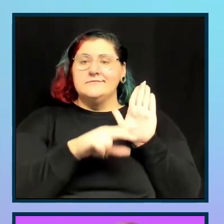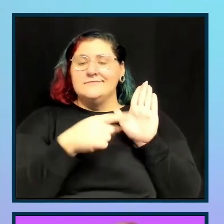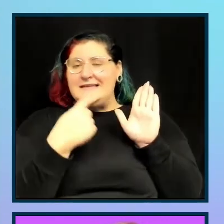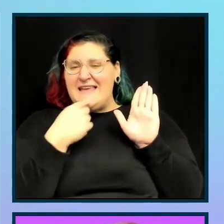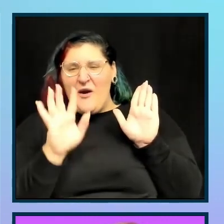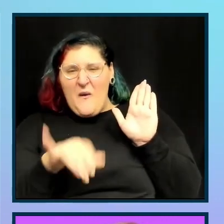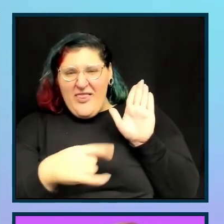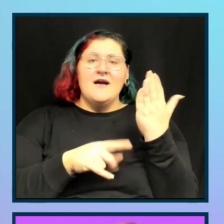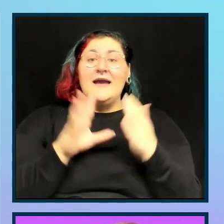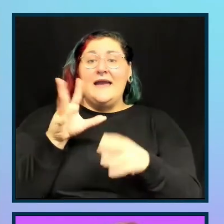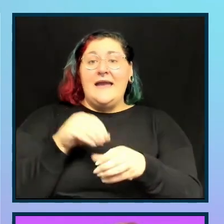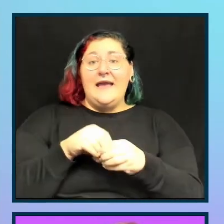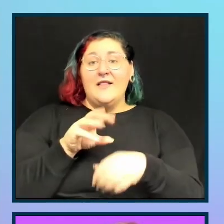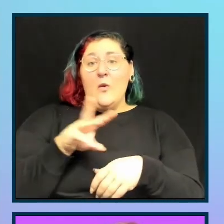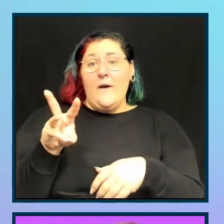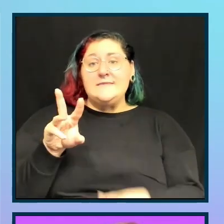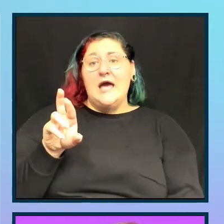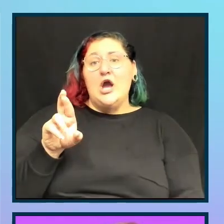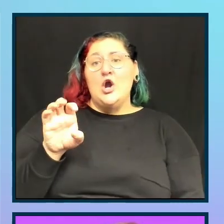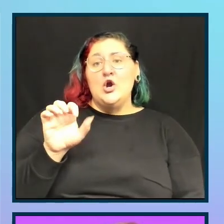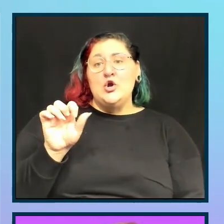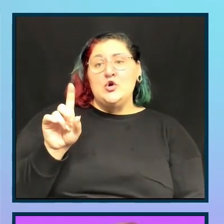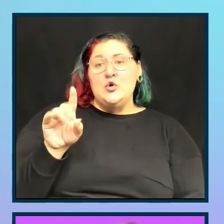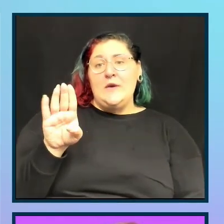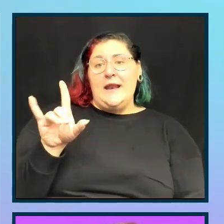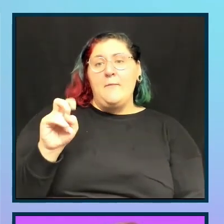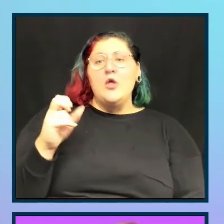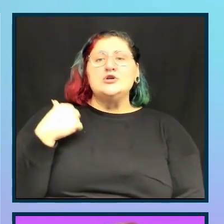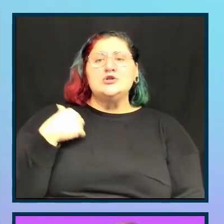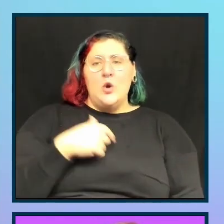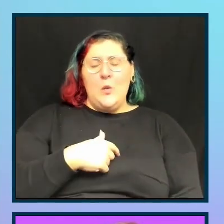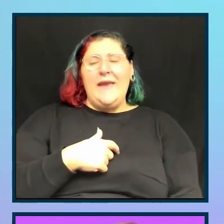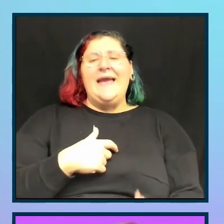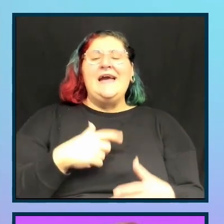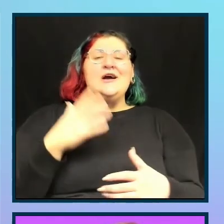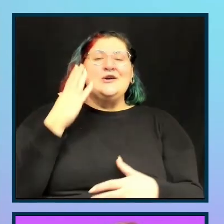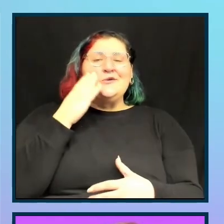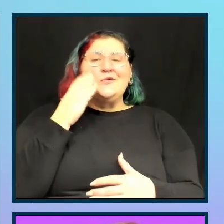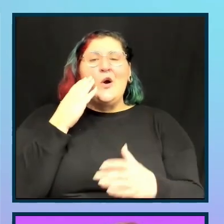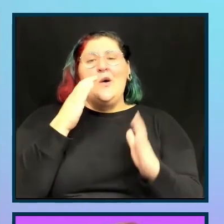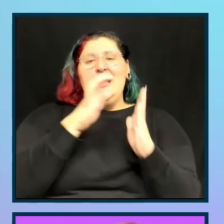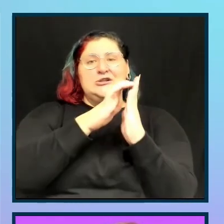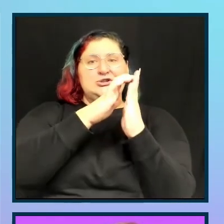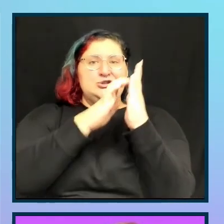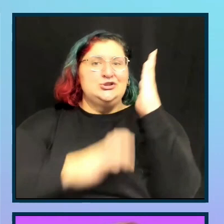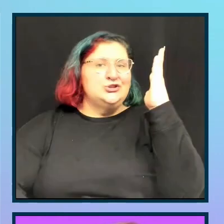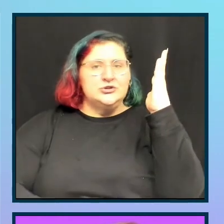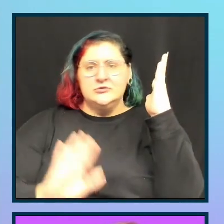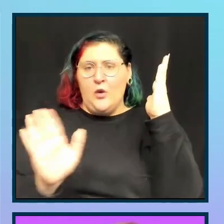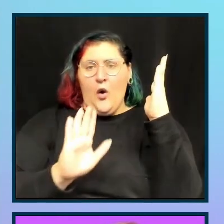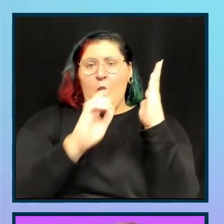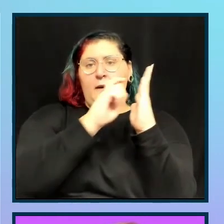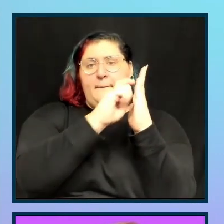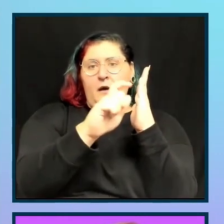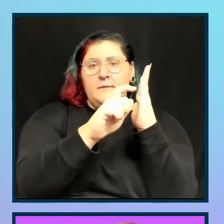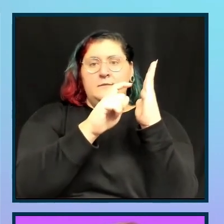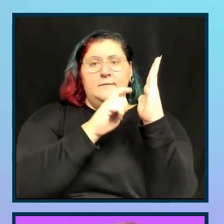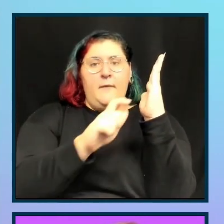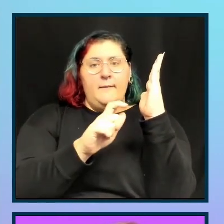through the slides. So take it away, Olena. Thank you. Hi, everybody. Sorry about that. A little bit of a power issue there for a